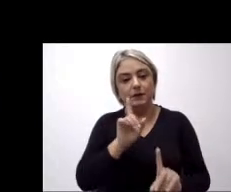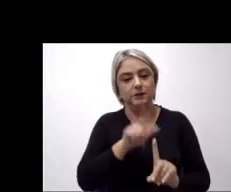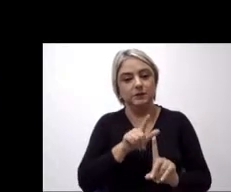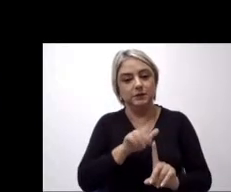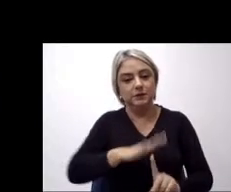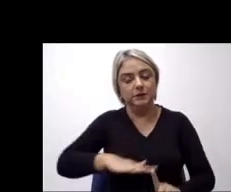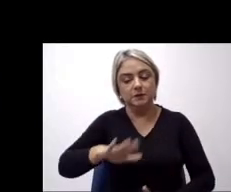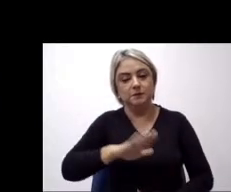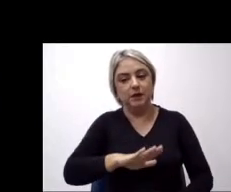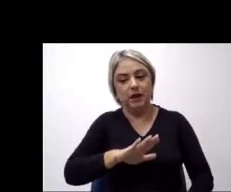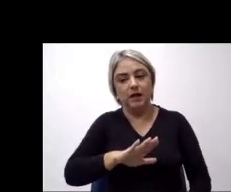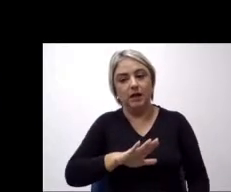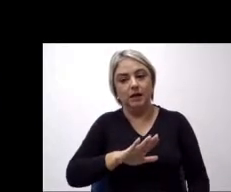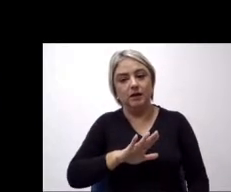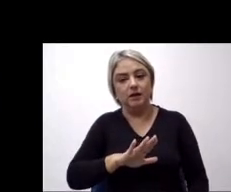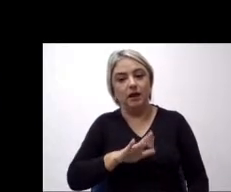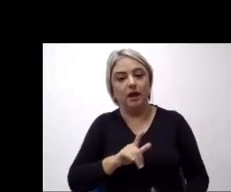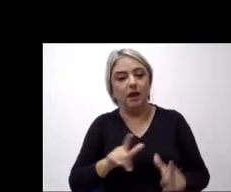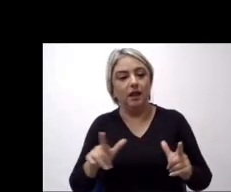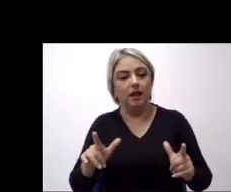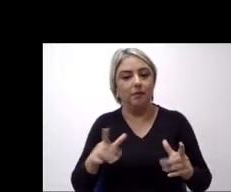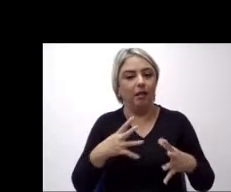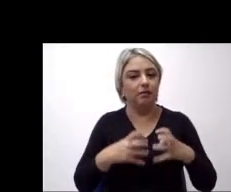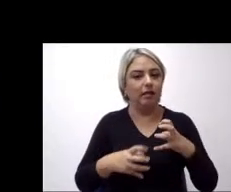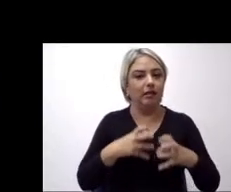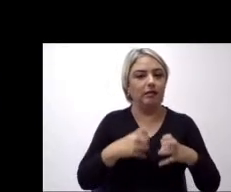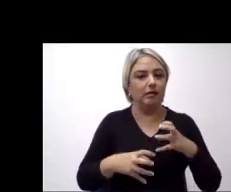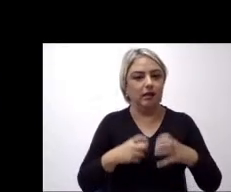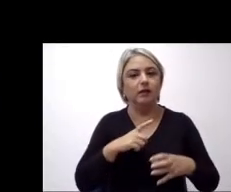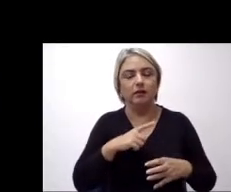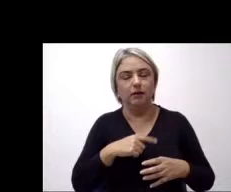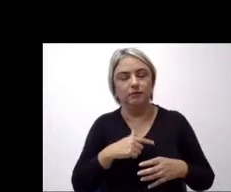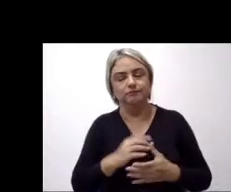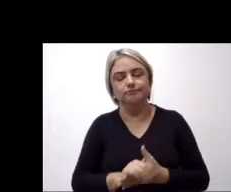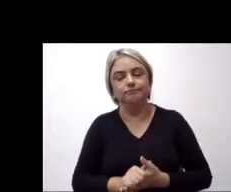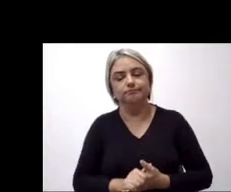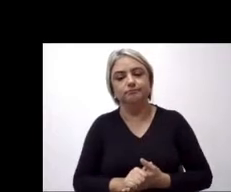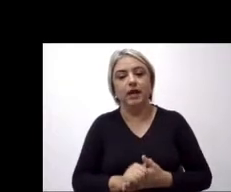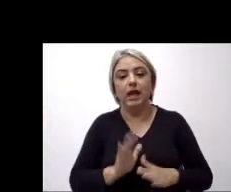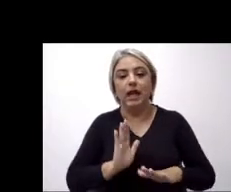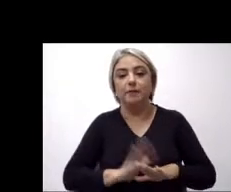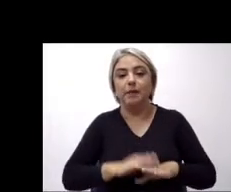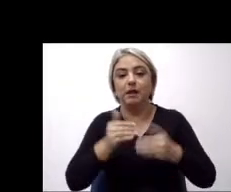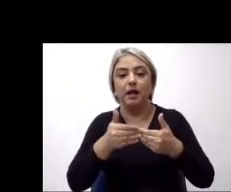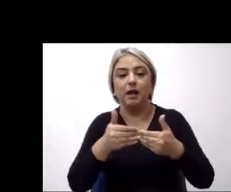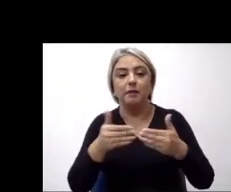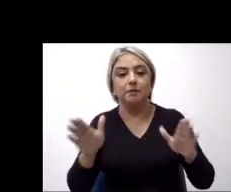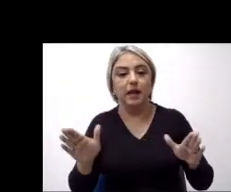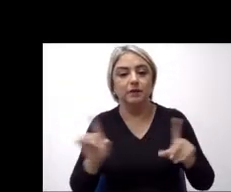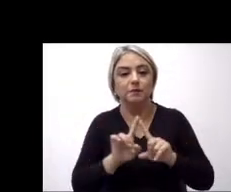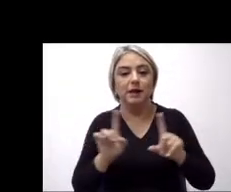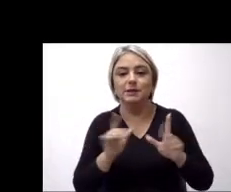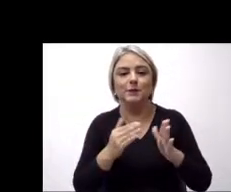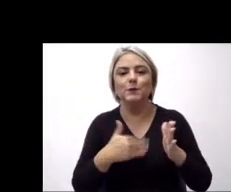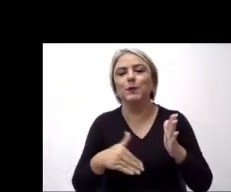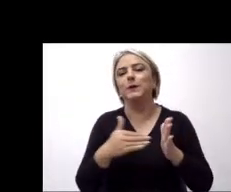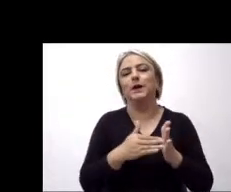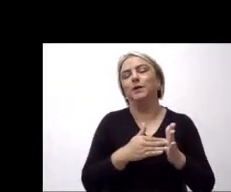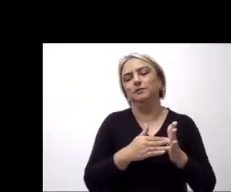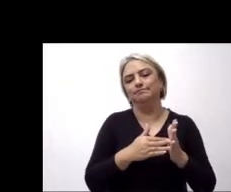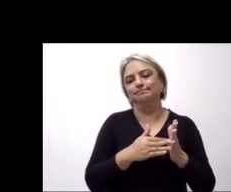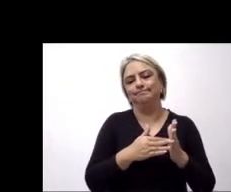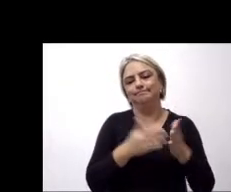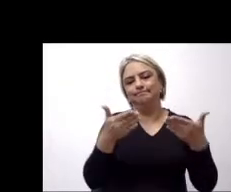more conflictual. It's more open, but not completely. And it's